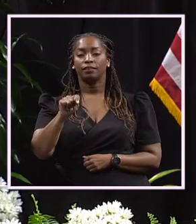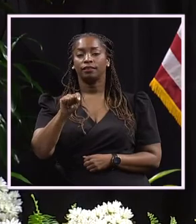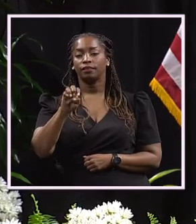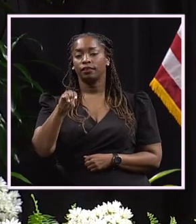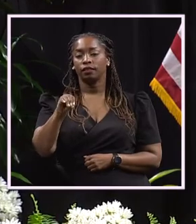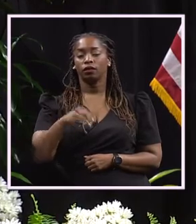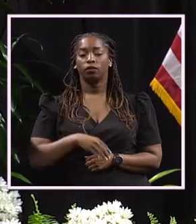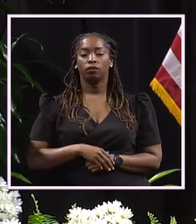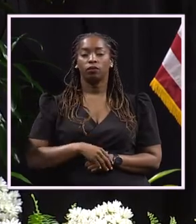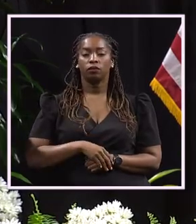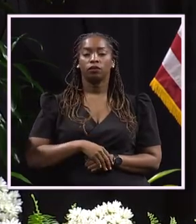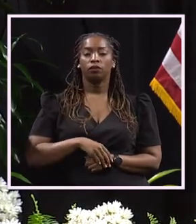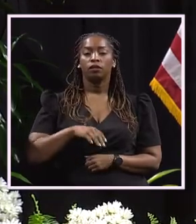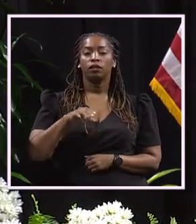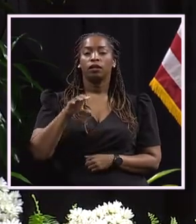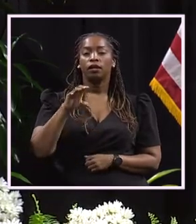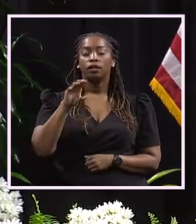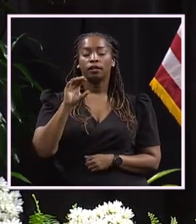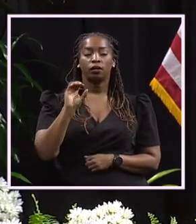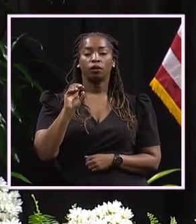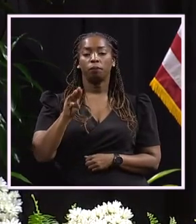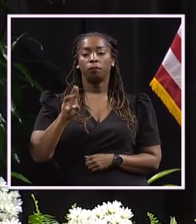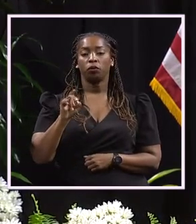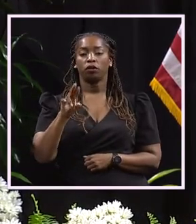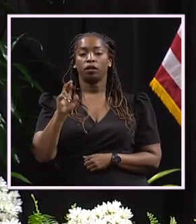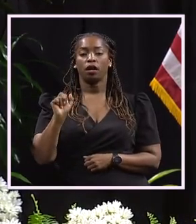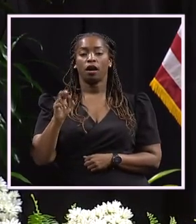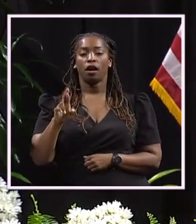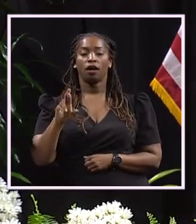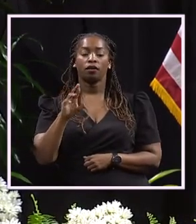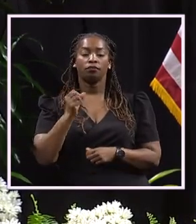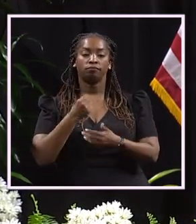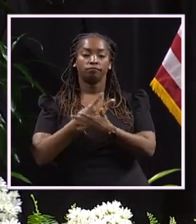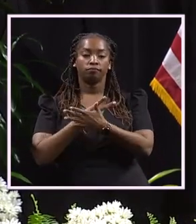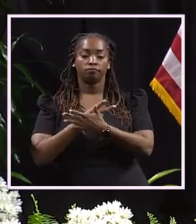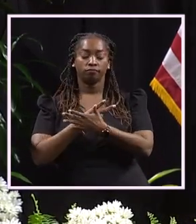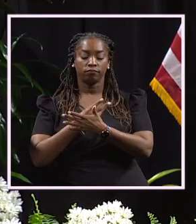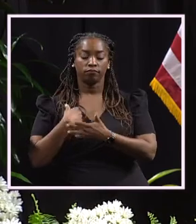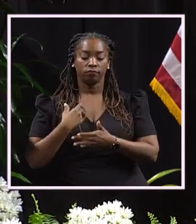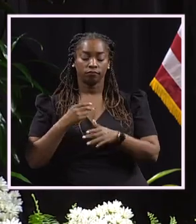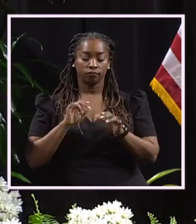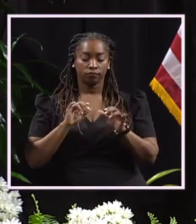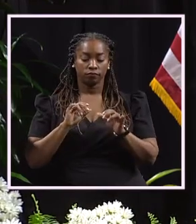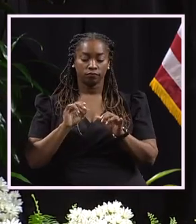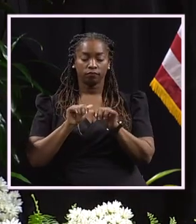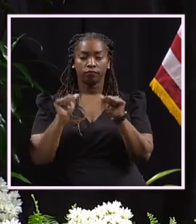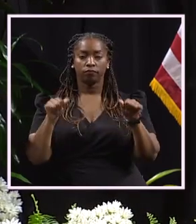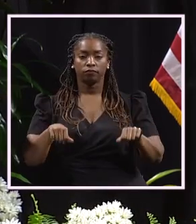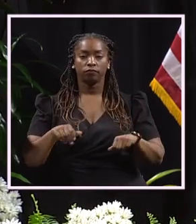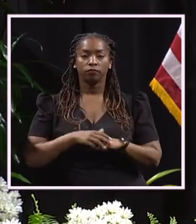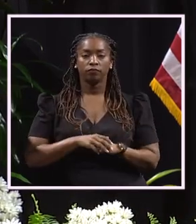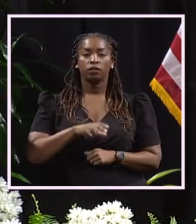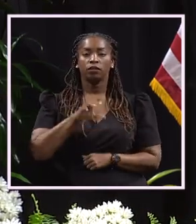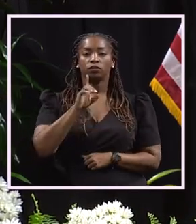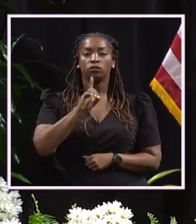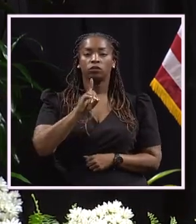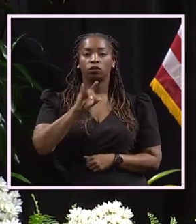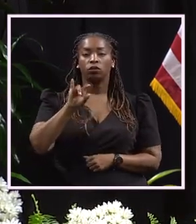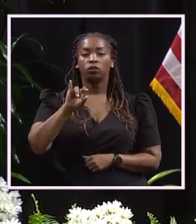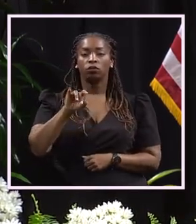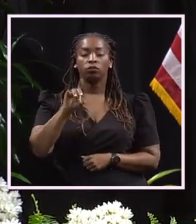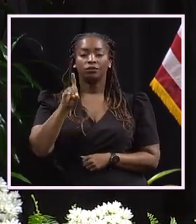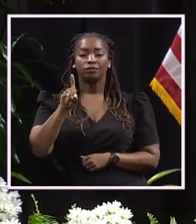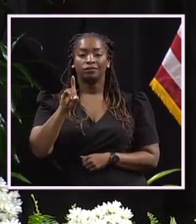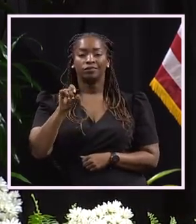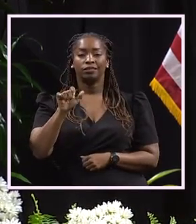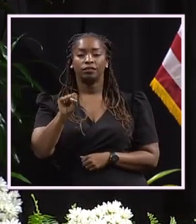Jetali Akash Borat, Master of Architecture. Joel Damasio Diaz Jr. Colin